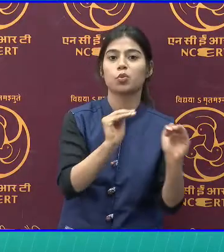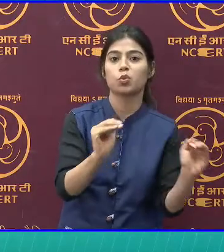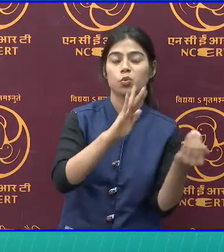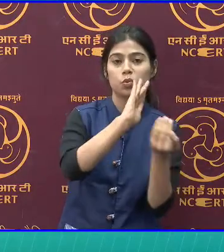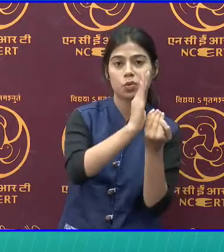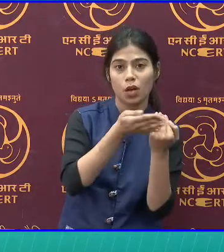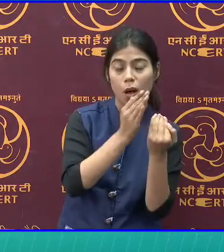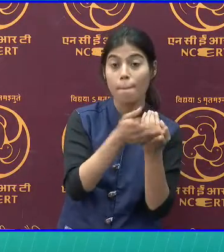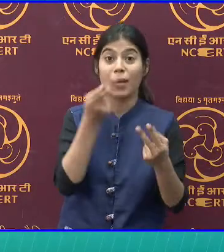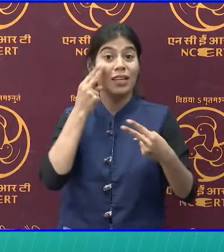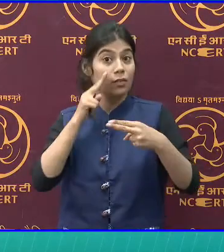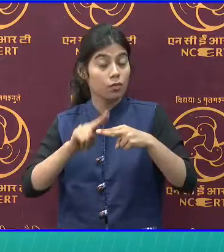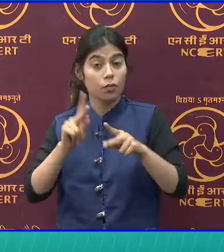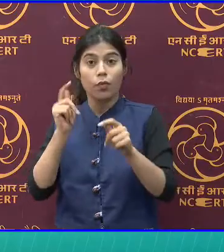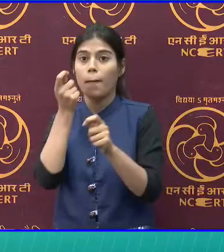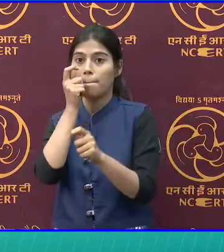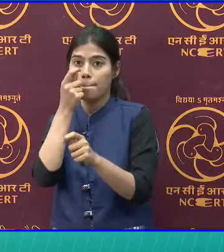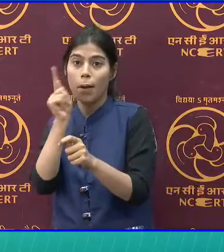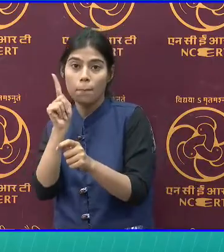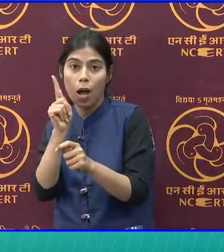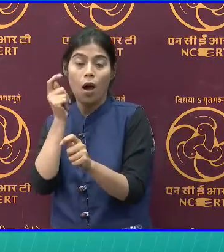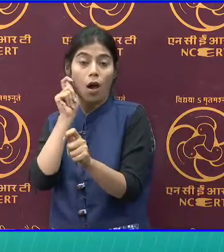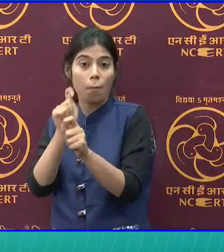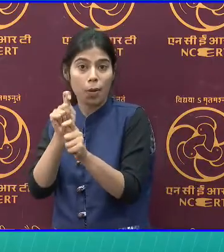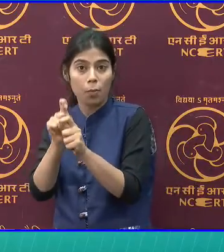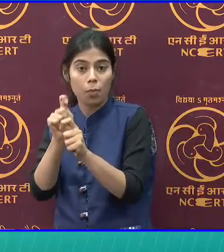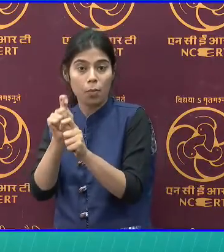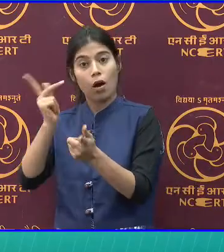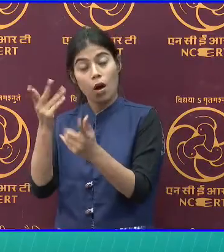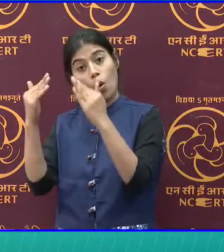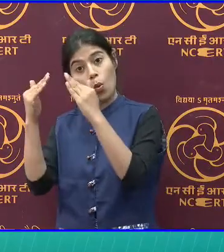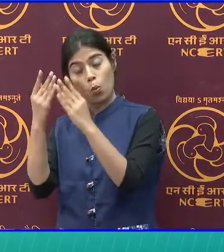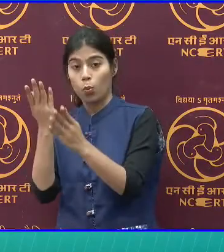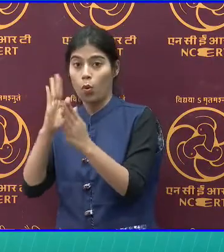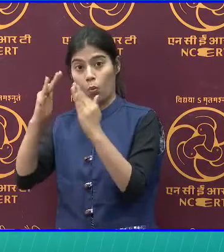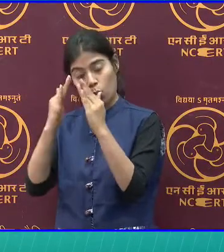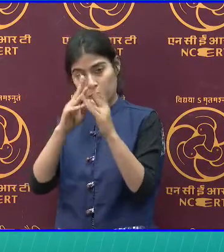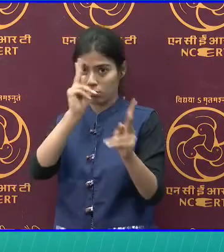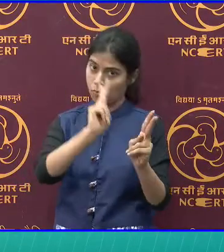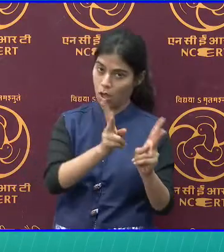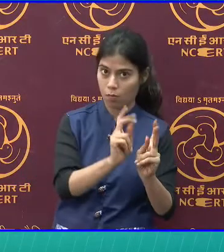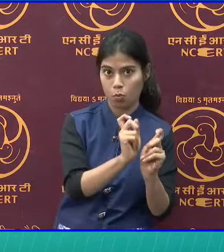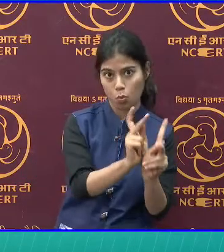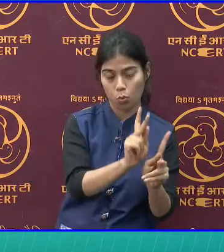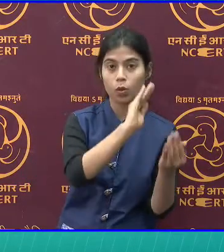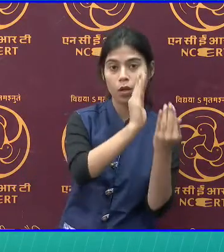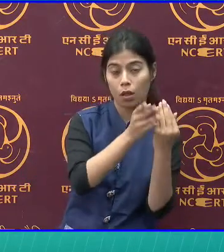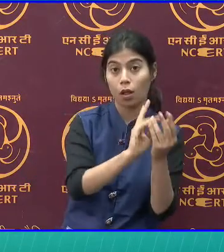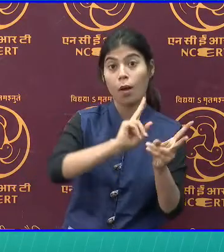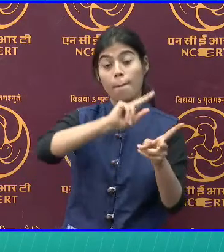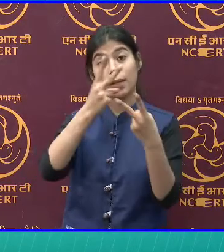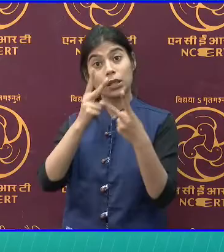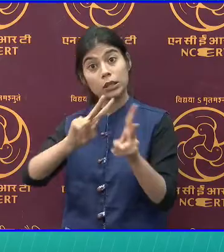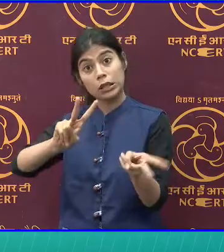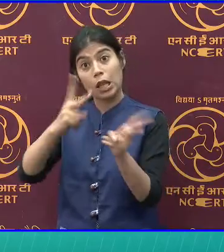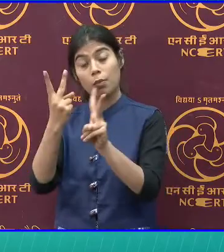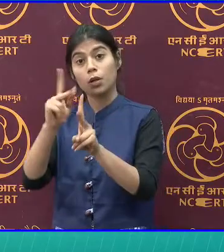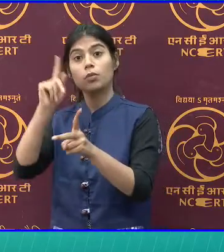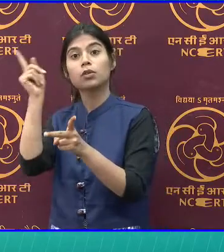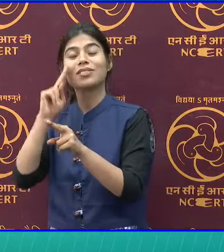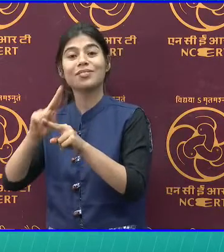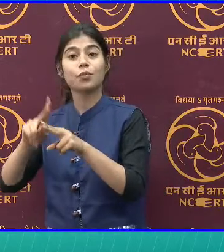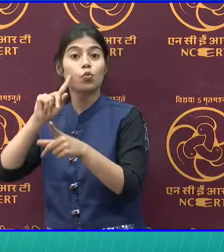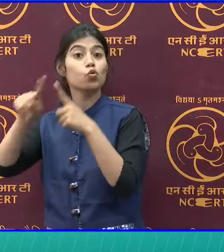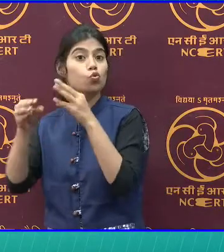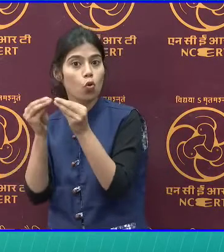also a working person, it is called double burden. She has to take care of the house and children and the elderly. Kitchen and as well. Kitchen, and